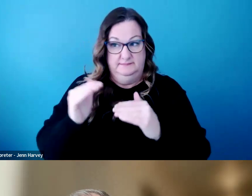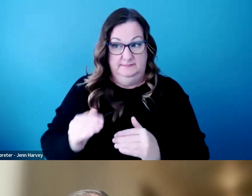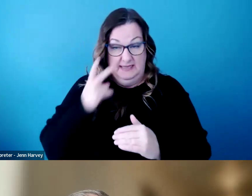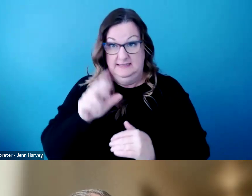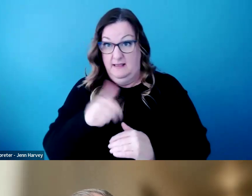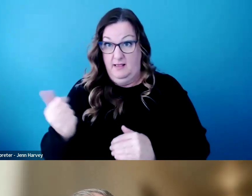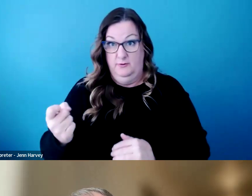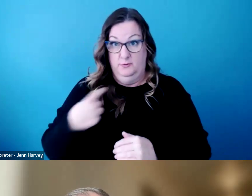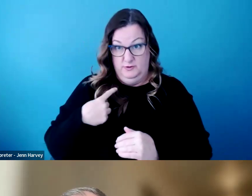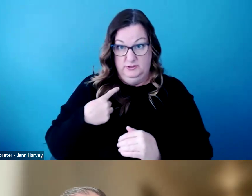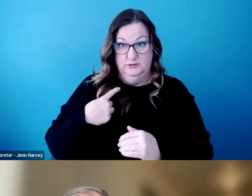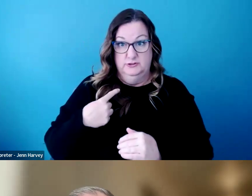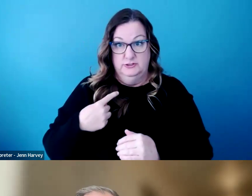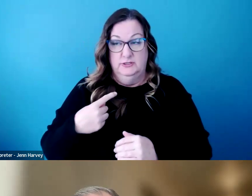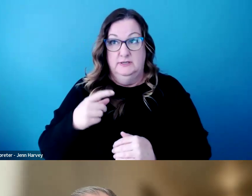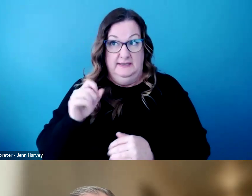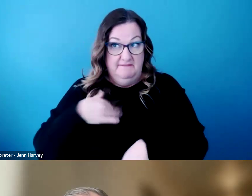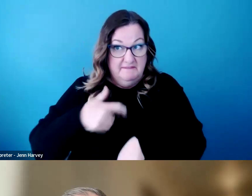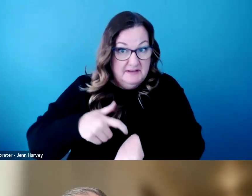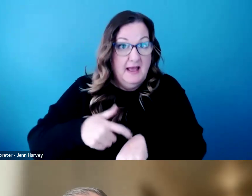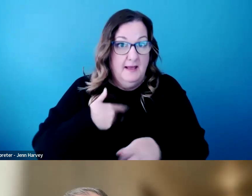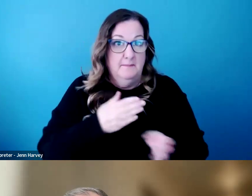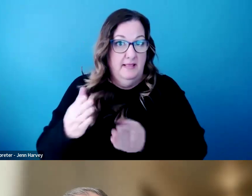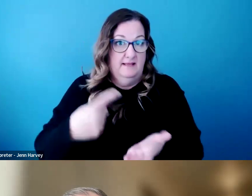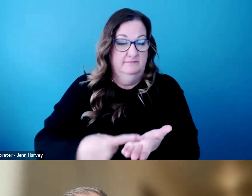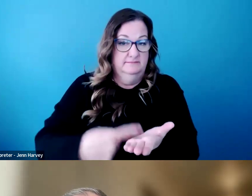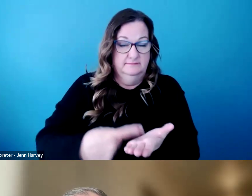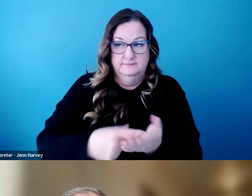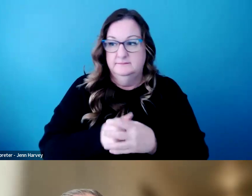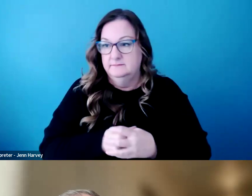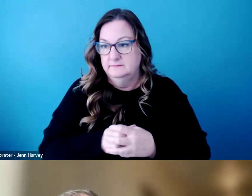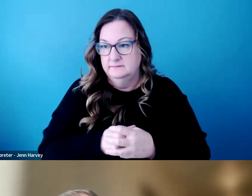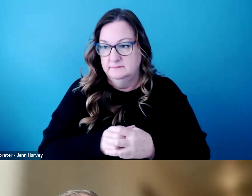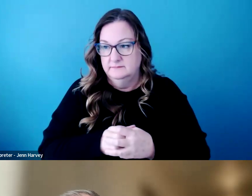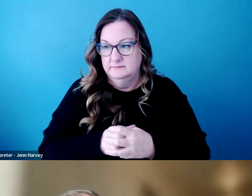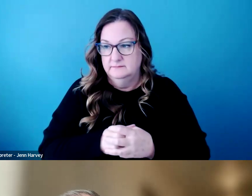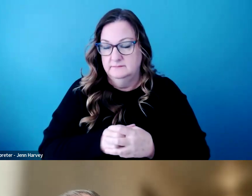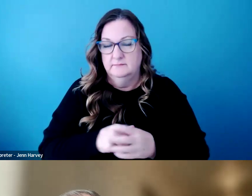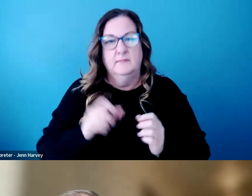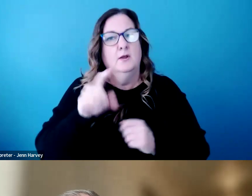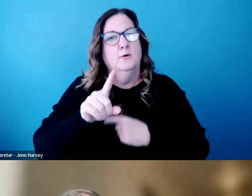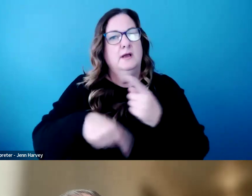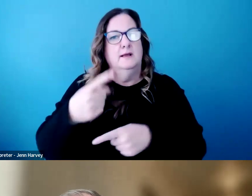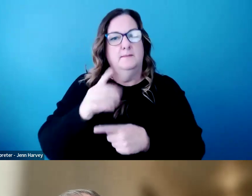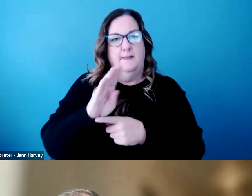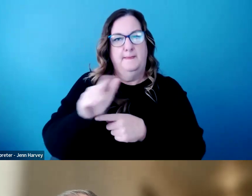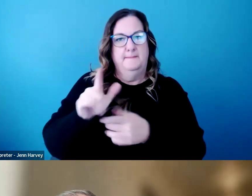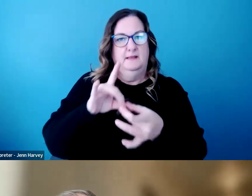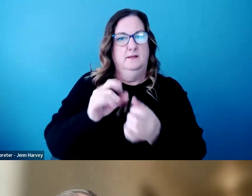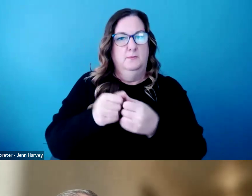I actually was going to touch on if we had time. So great question about the bills related to